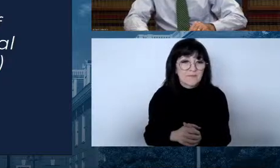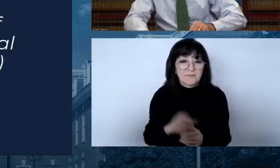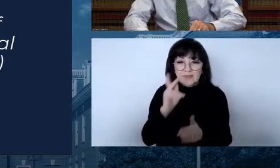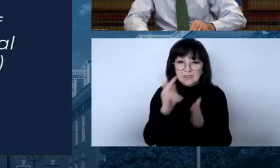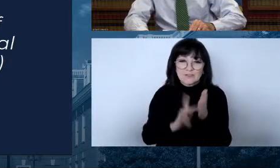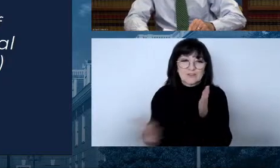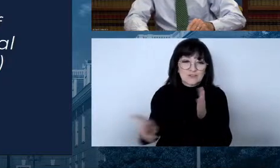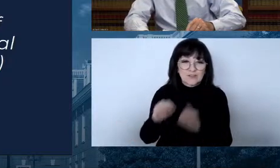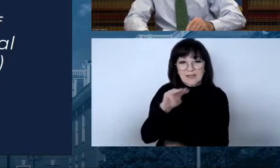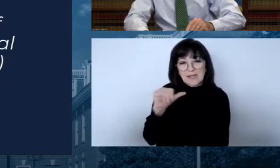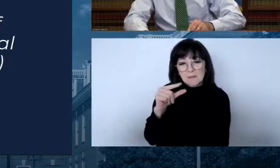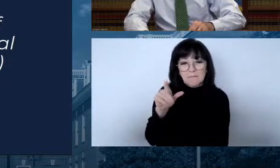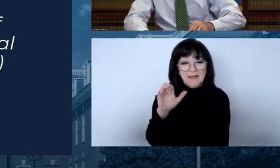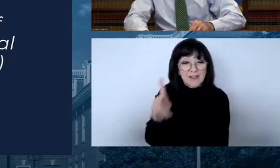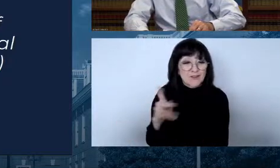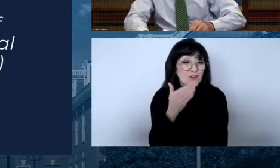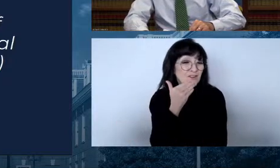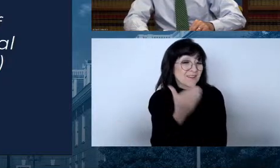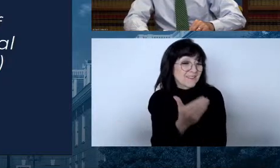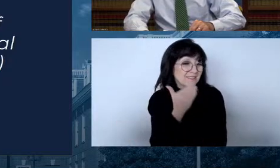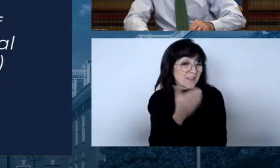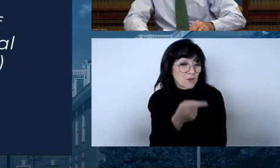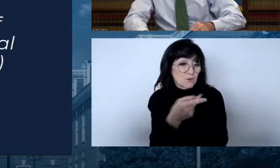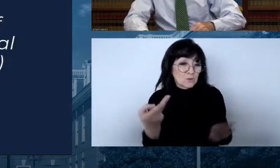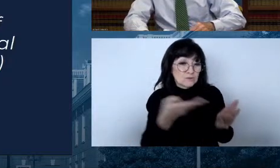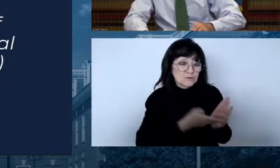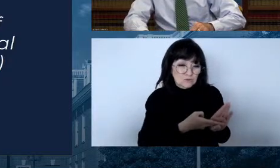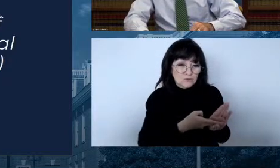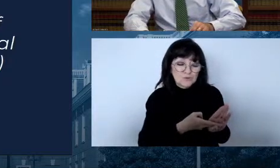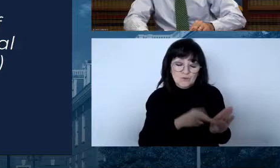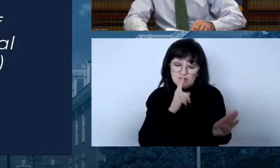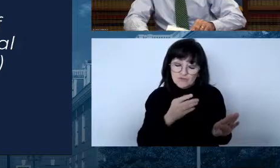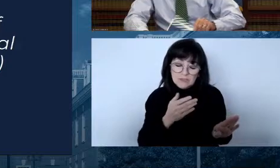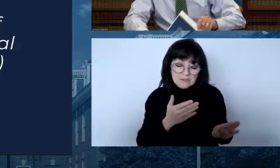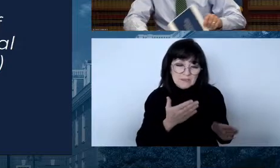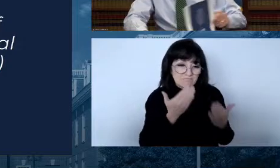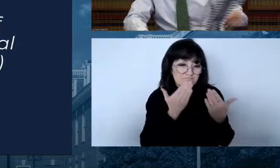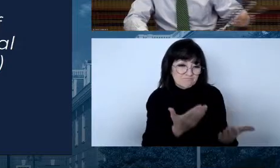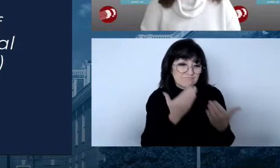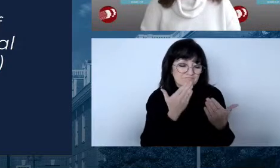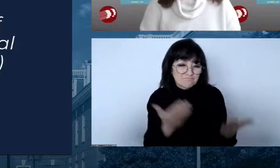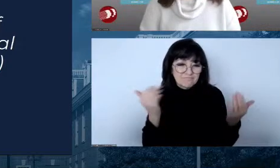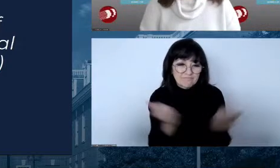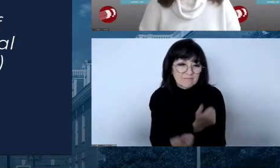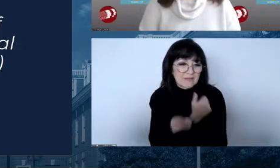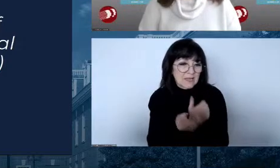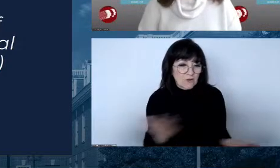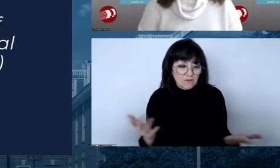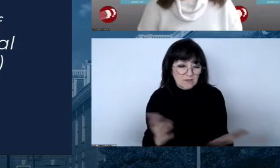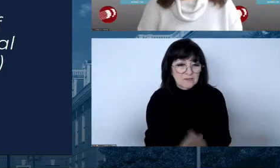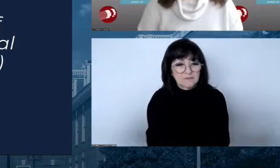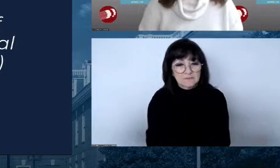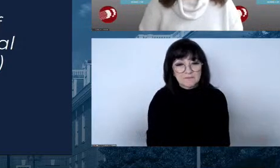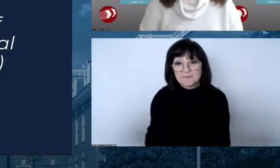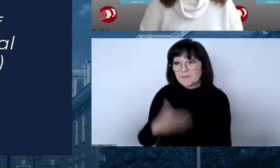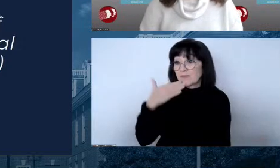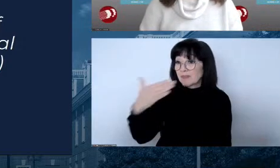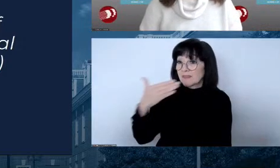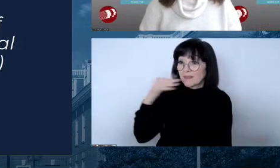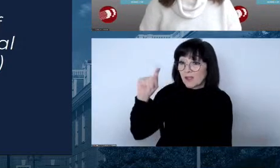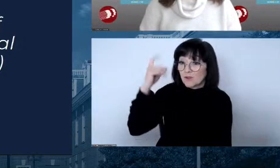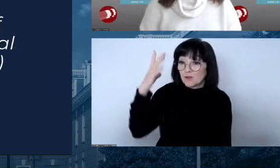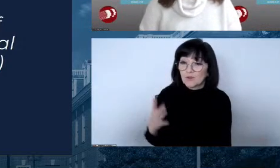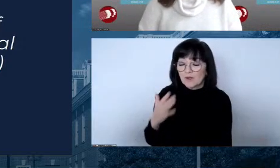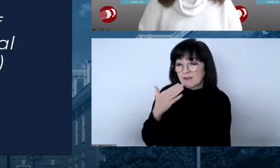Secretary McGarrick, thanks for joining us again. We appreciate everything your teams are doing. Thank you, Governor, and thanks for the opportunity to be